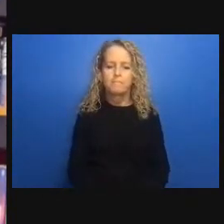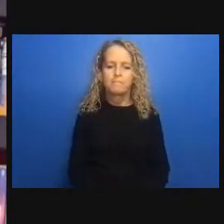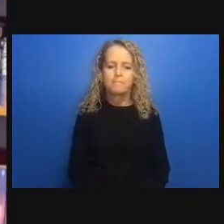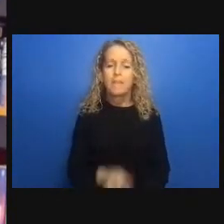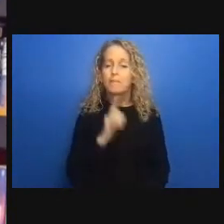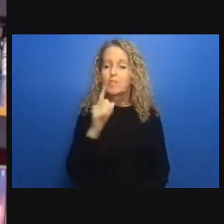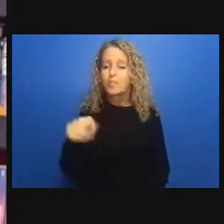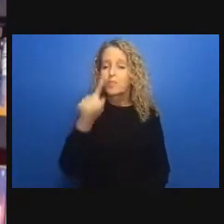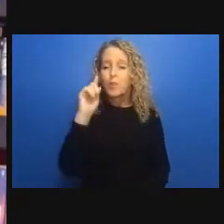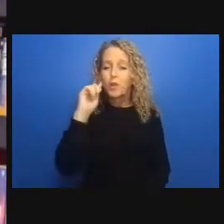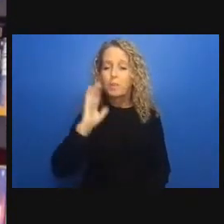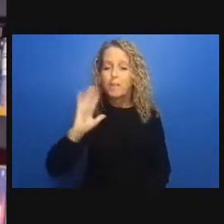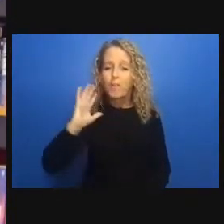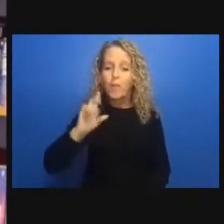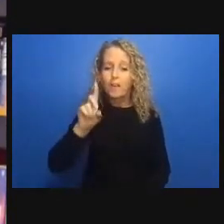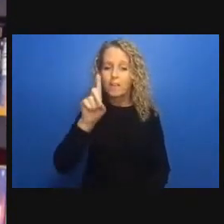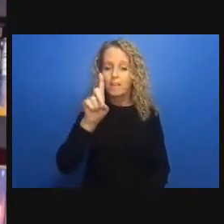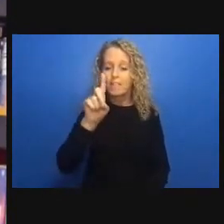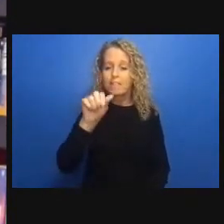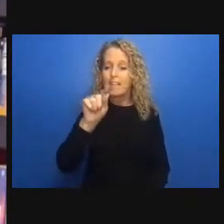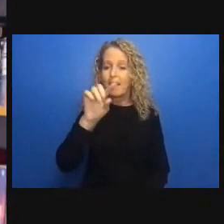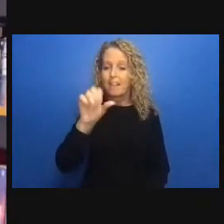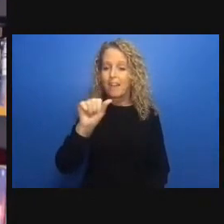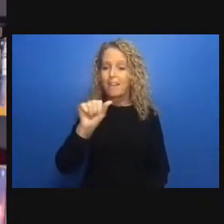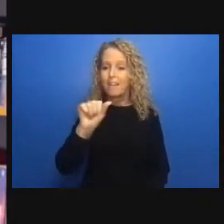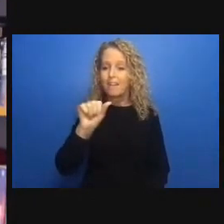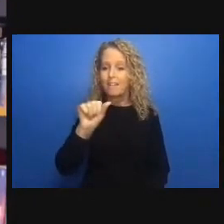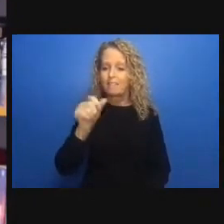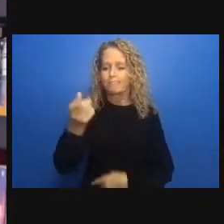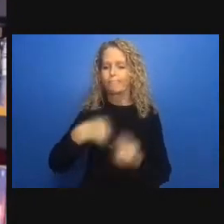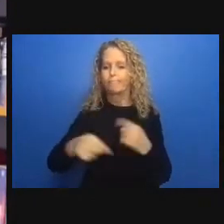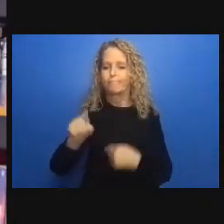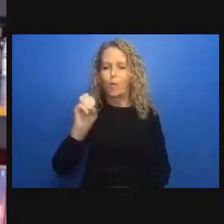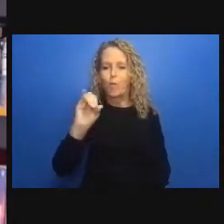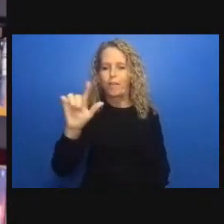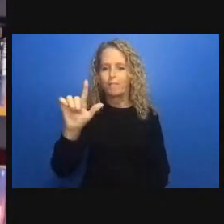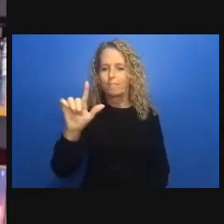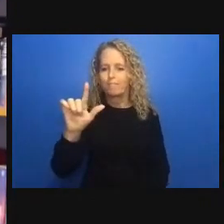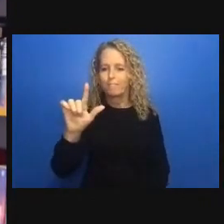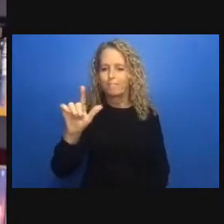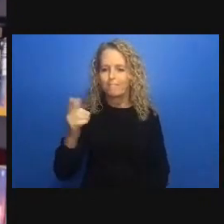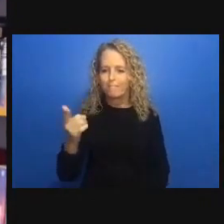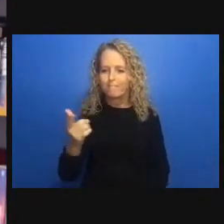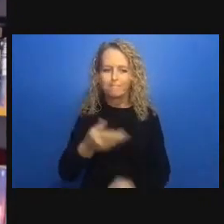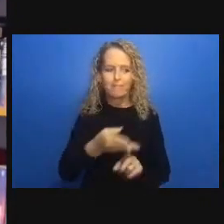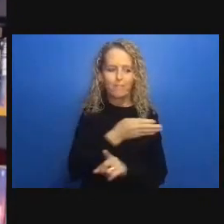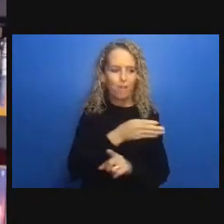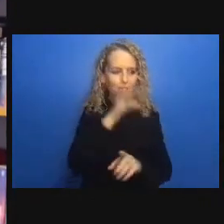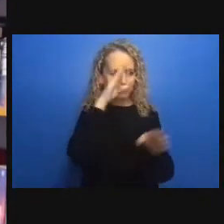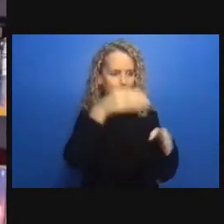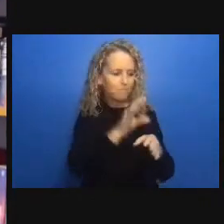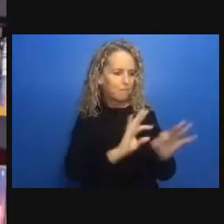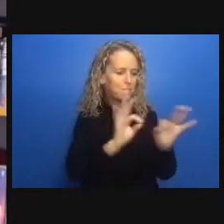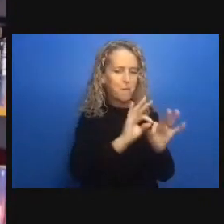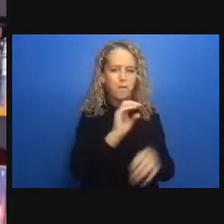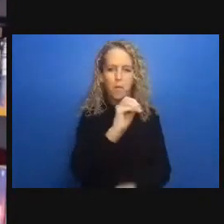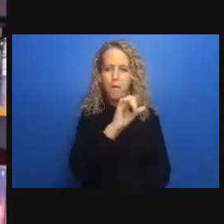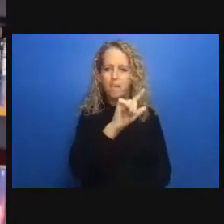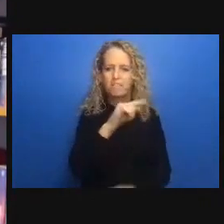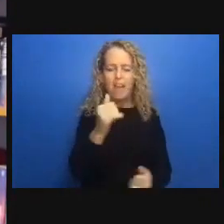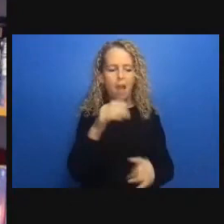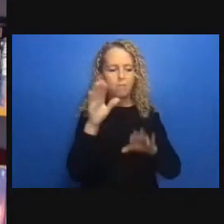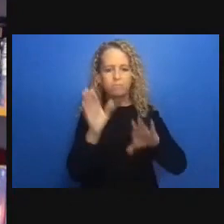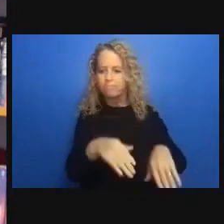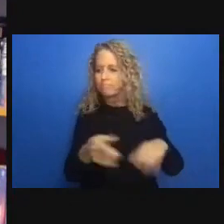catchphrase, data is the new oil. It really has become central to